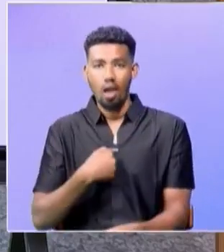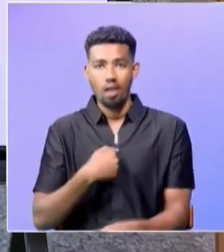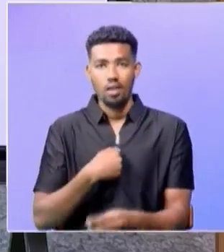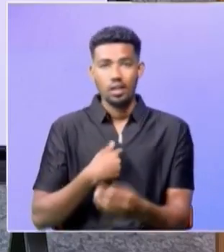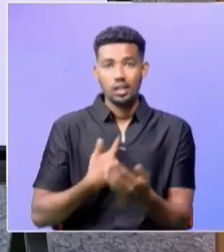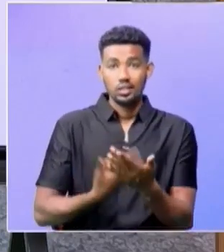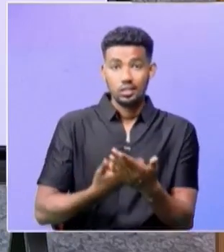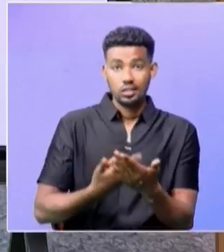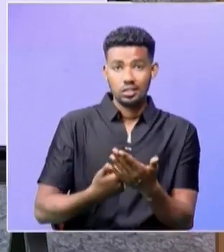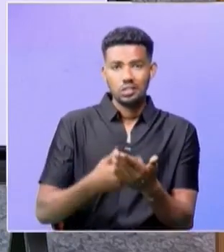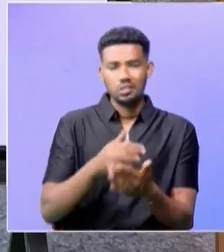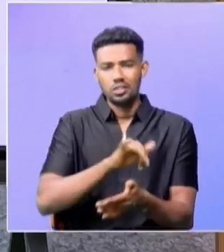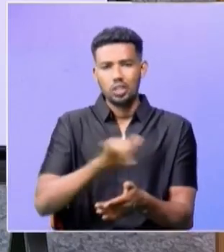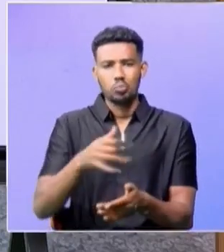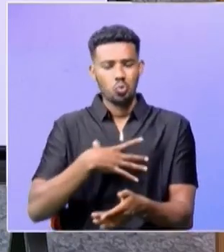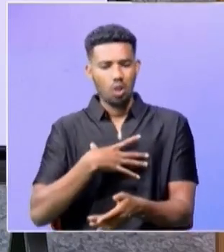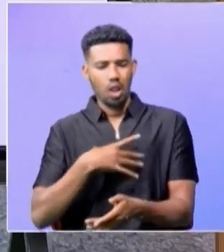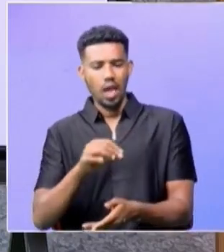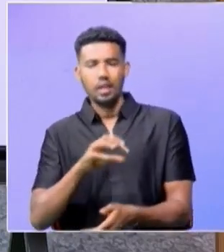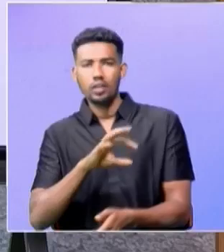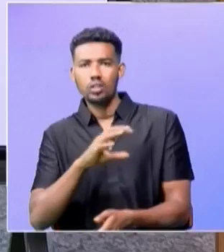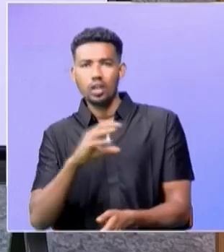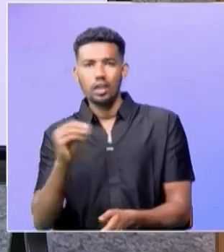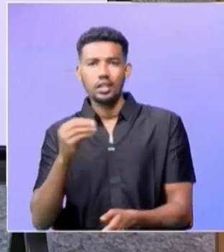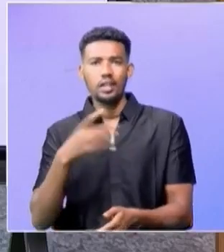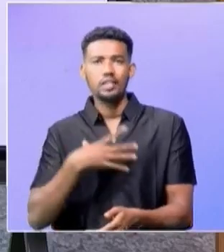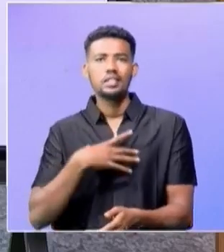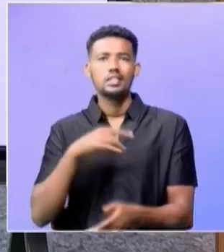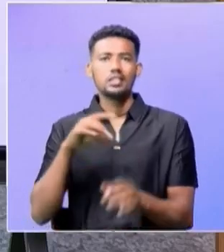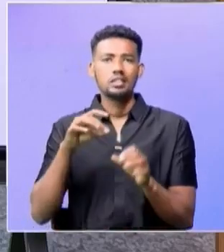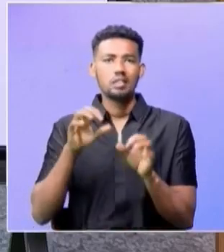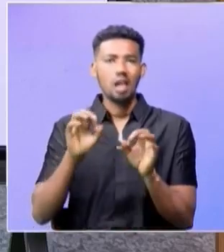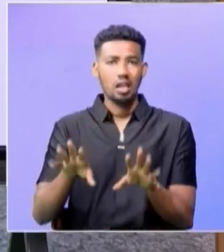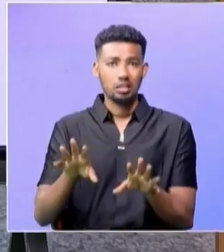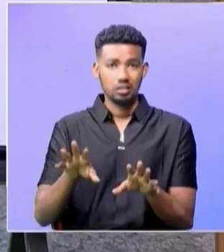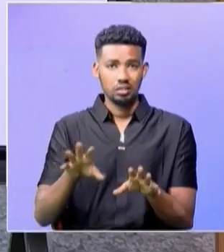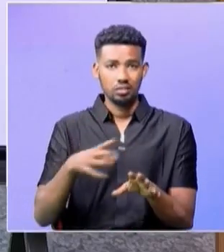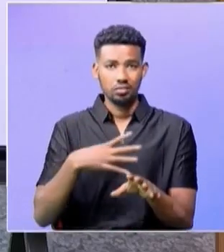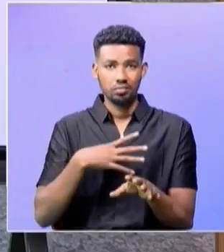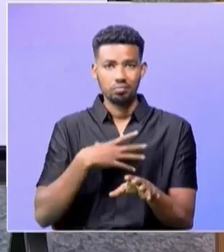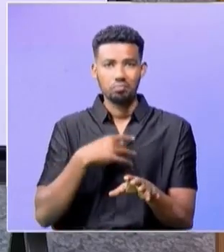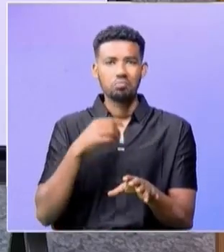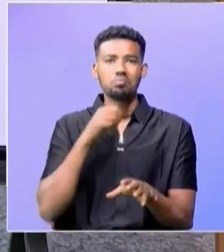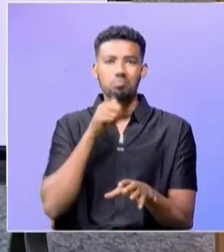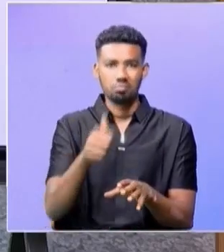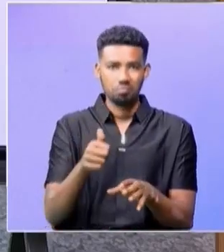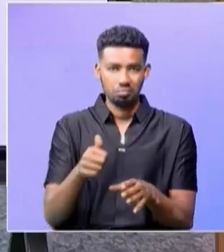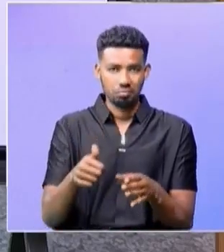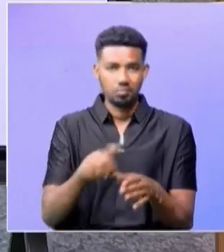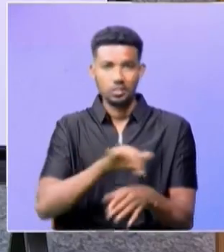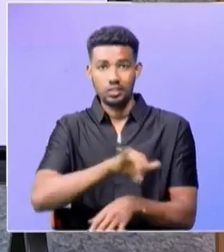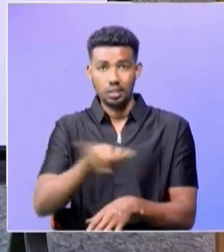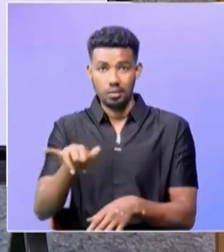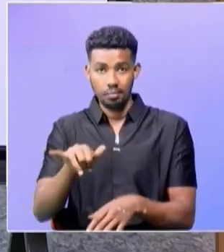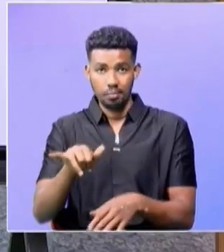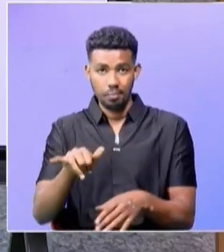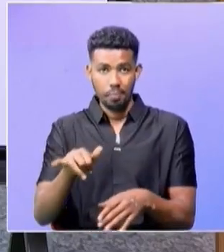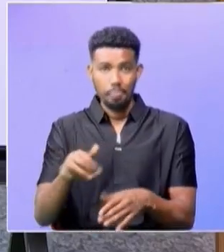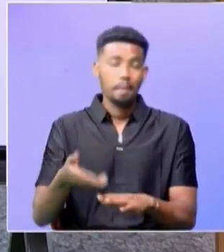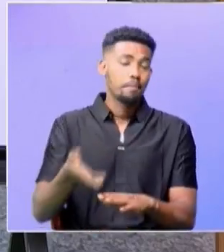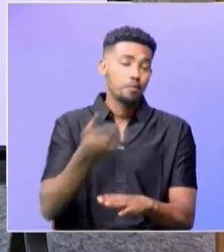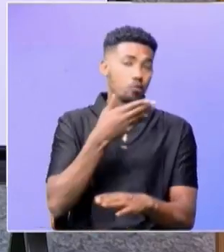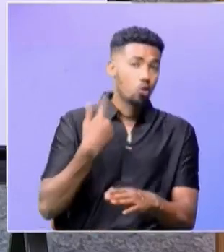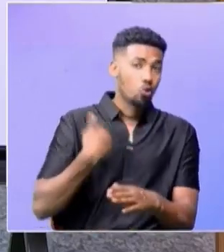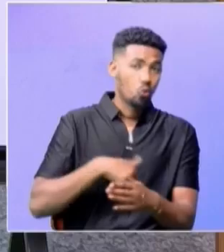lesson. I hope you all are remember previous lesson. Before we learn